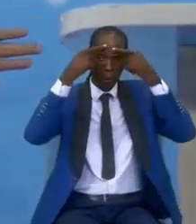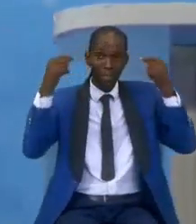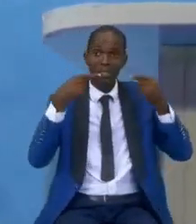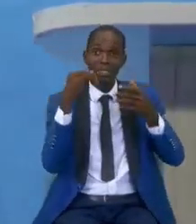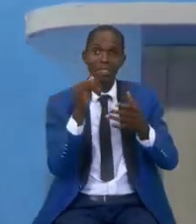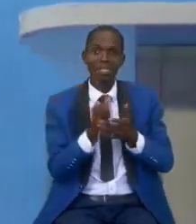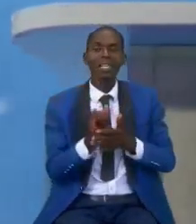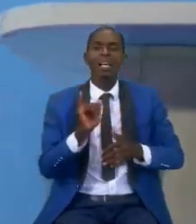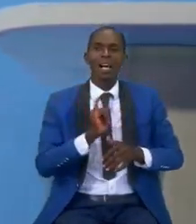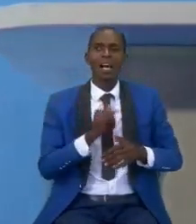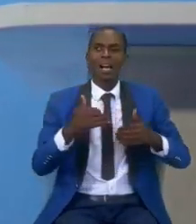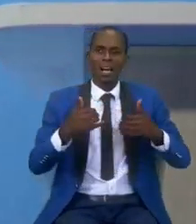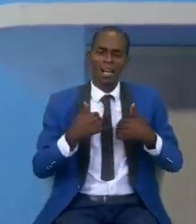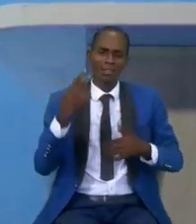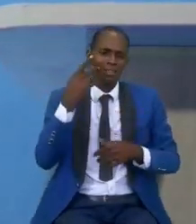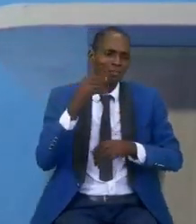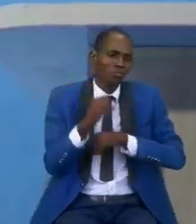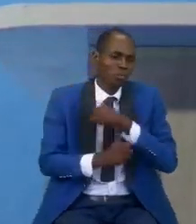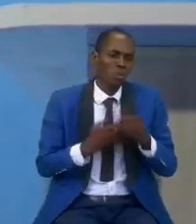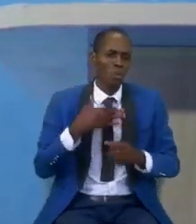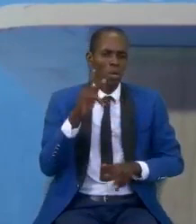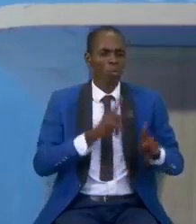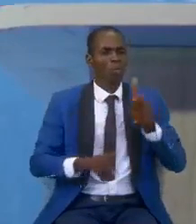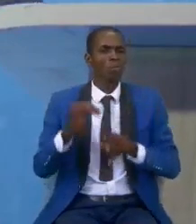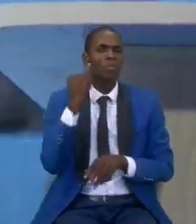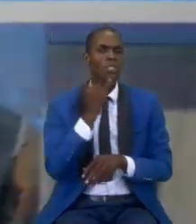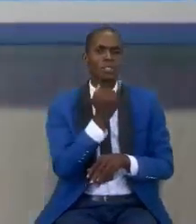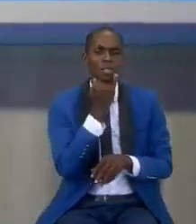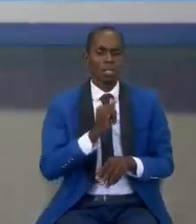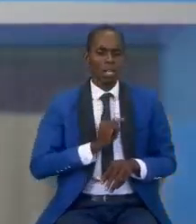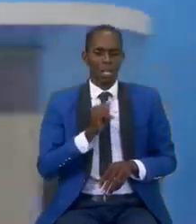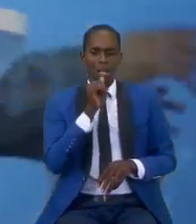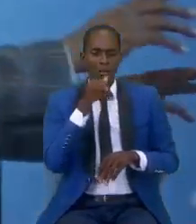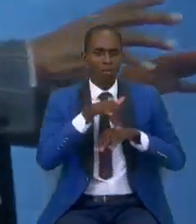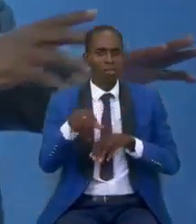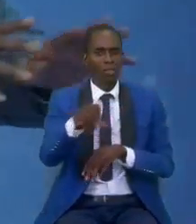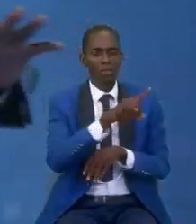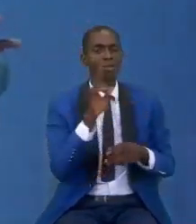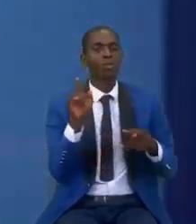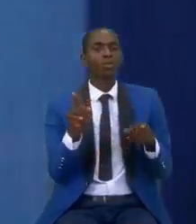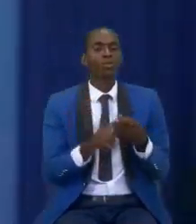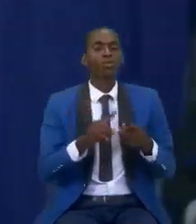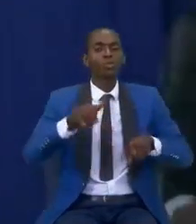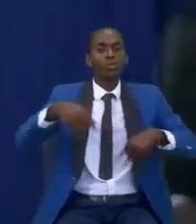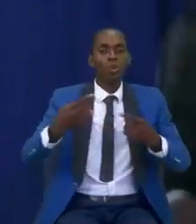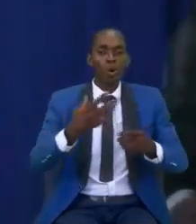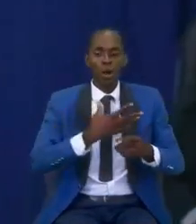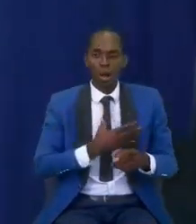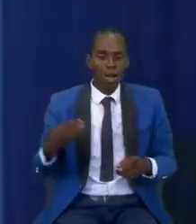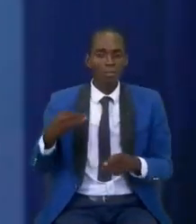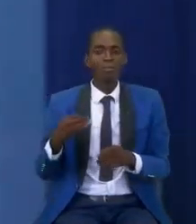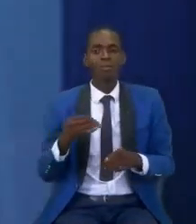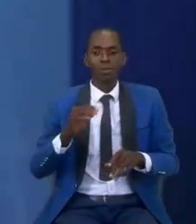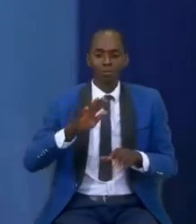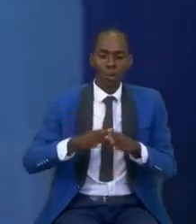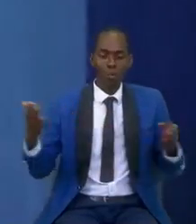walked at the Red Sea. He opened the Red Sea, and the Red Sea opened, and they passed on. He walked at the time of Joshua,